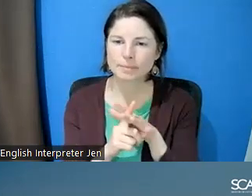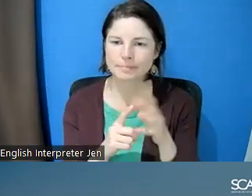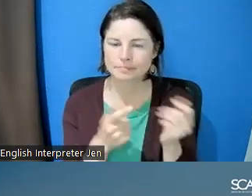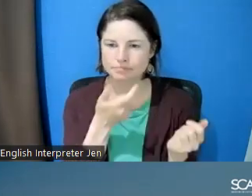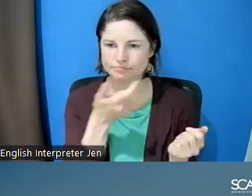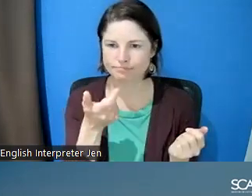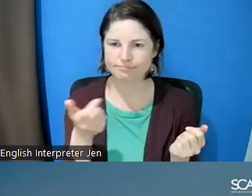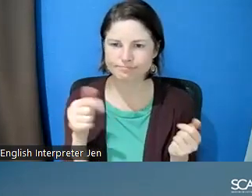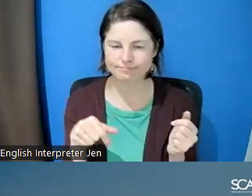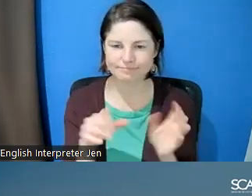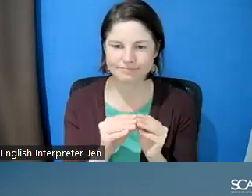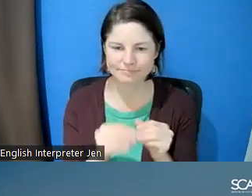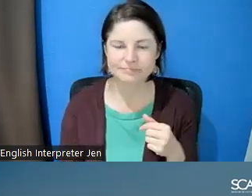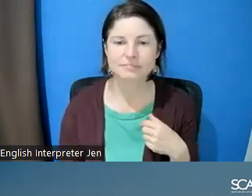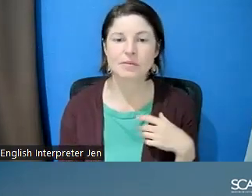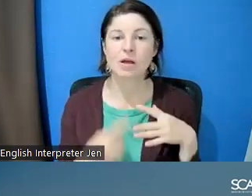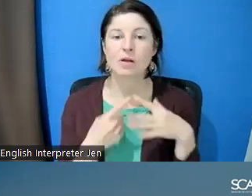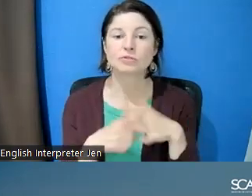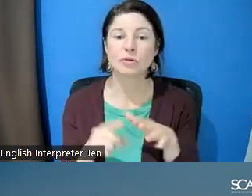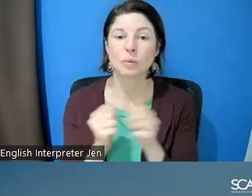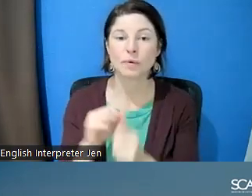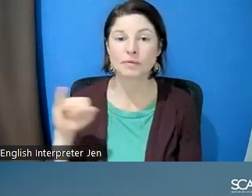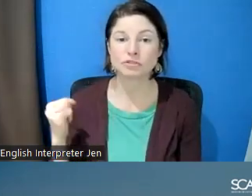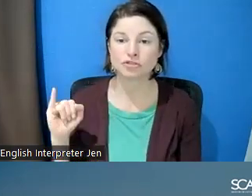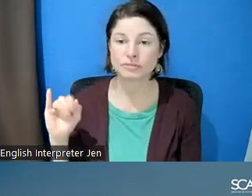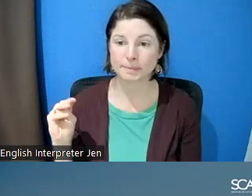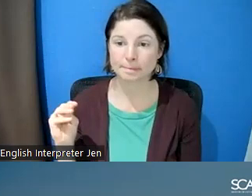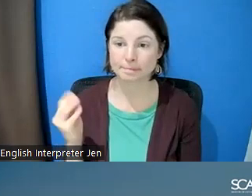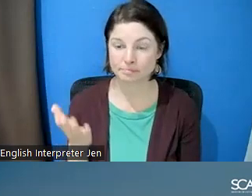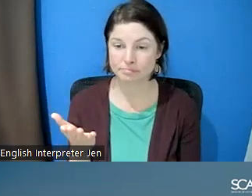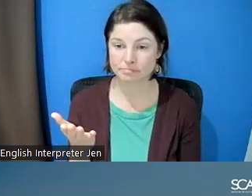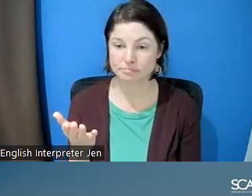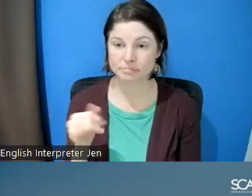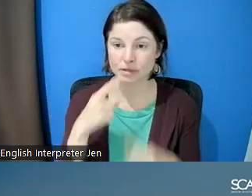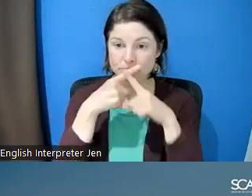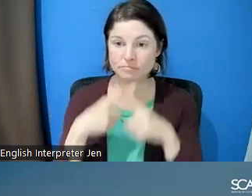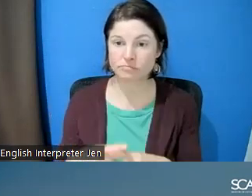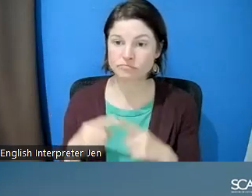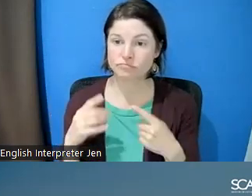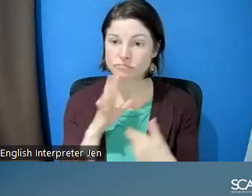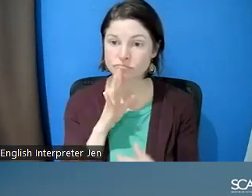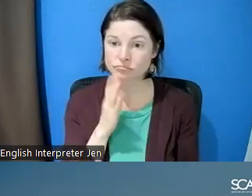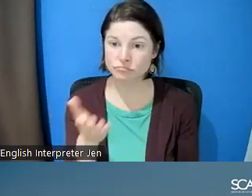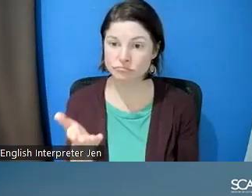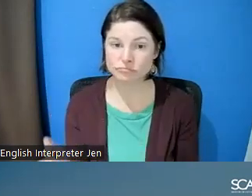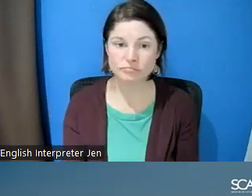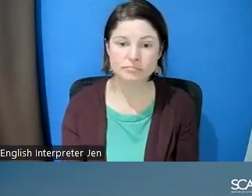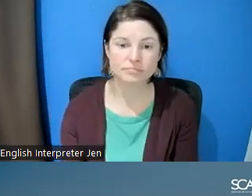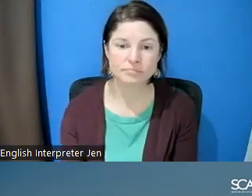right, I'm going to start with Jim. Jim, are you able to unmute yourself?